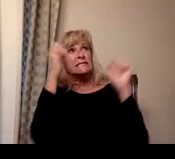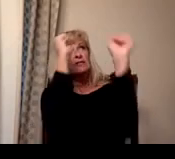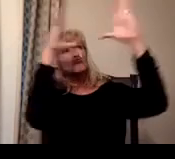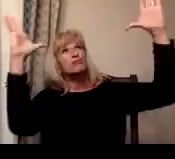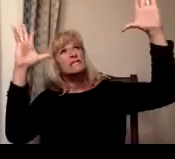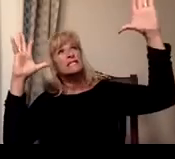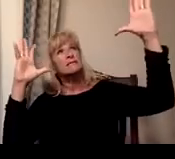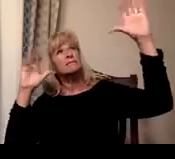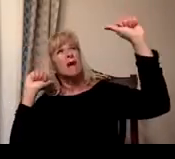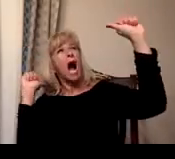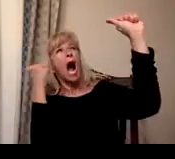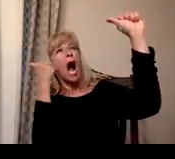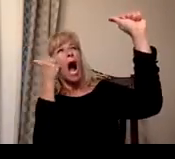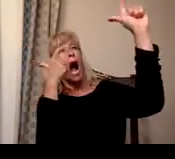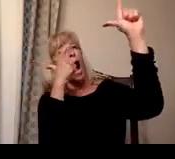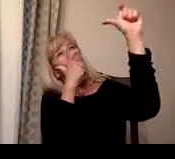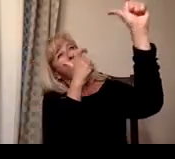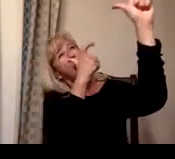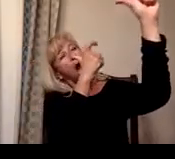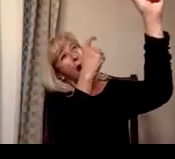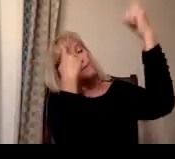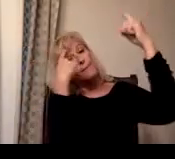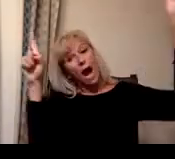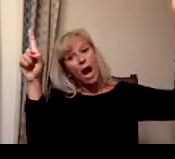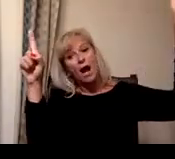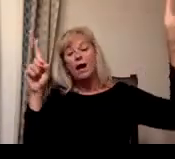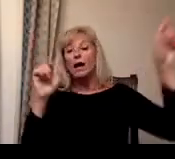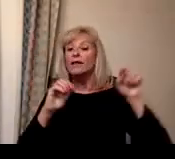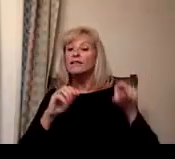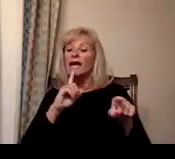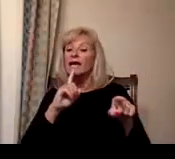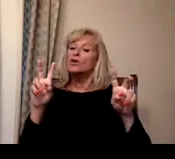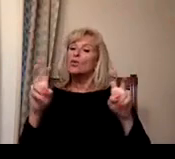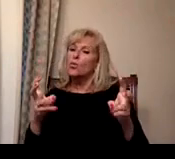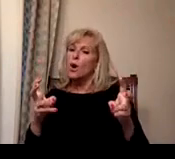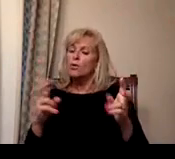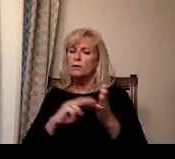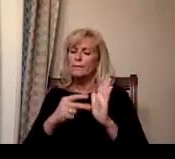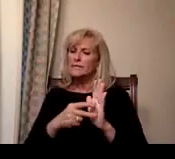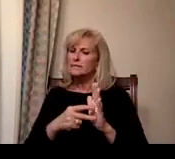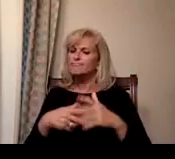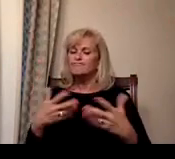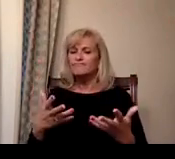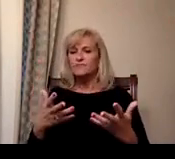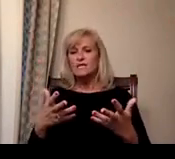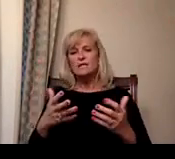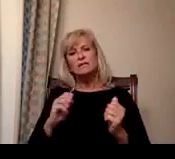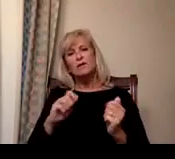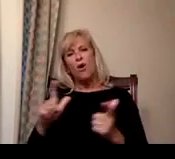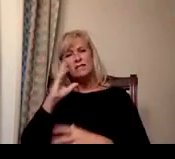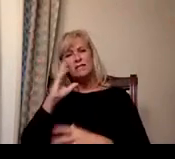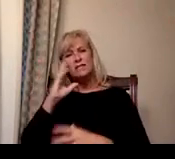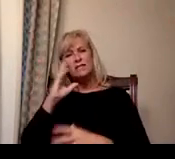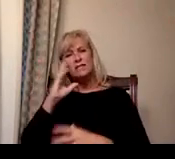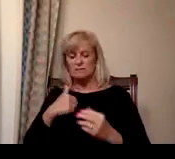dreams? That is a quote to me that just signifies, I think each one of us get to a certain point in life,